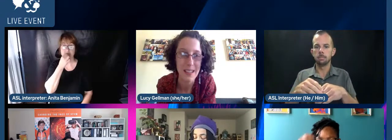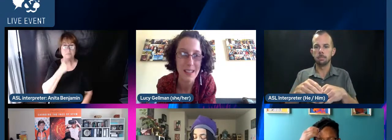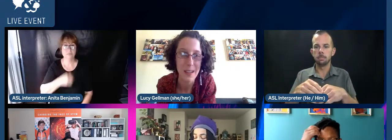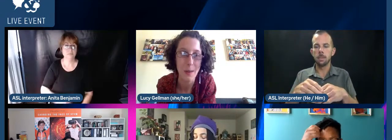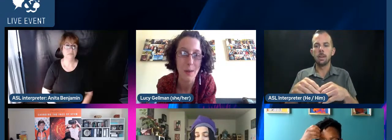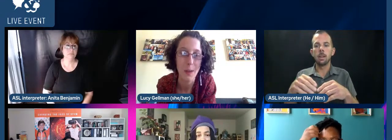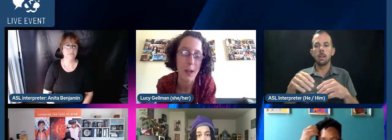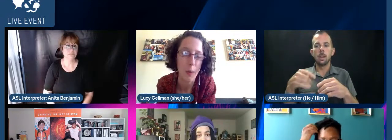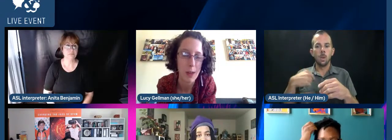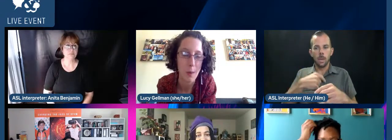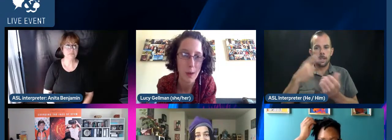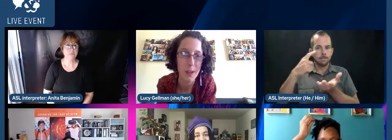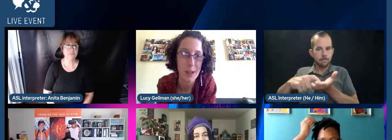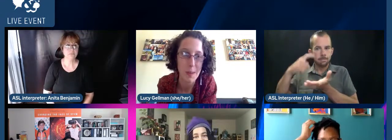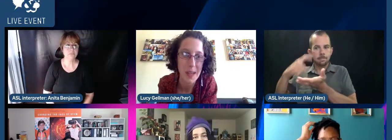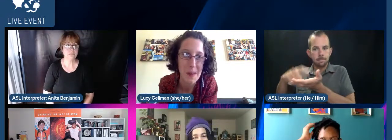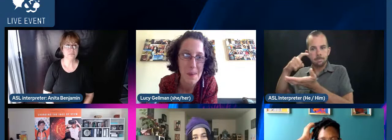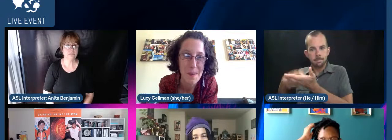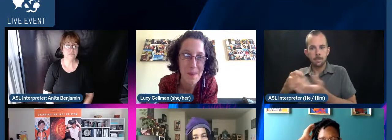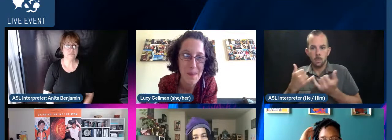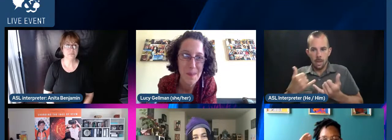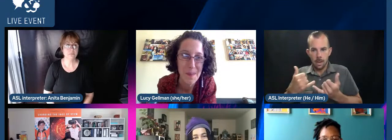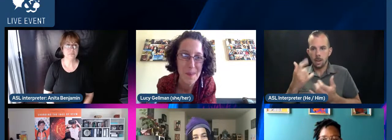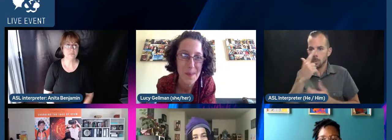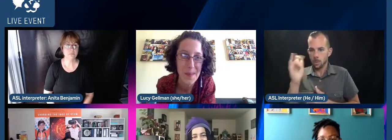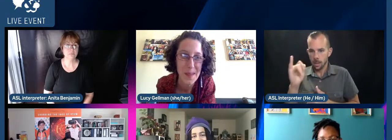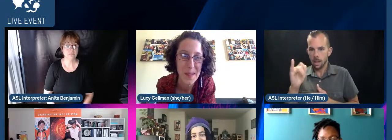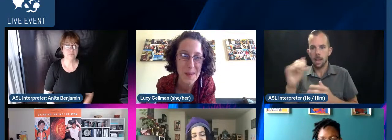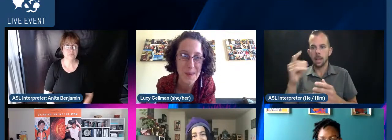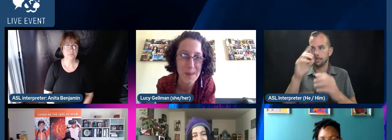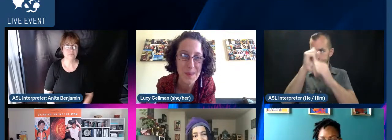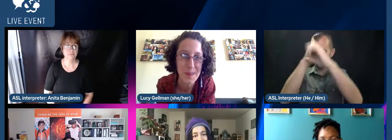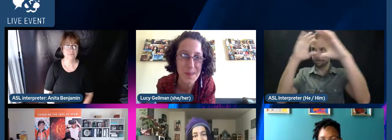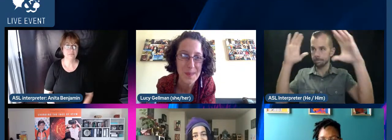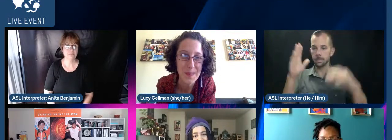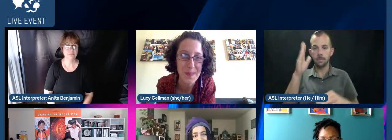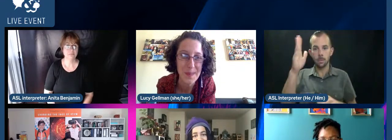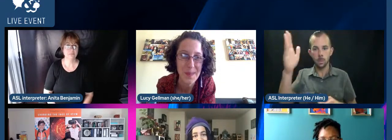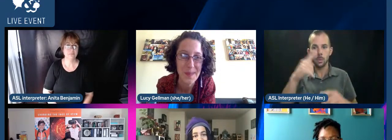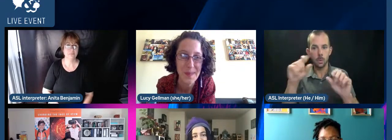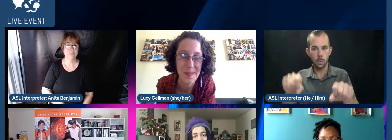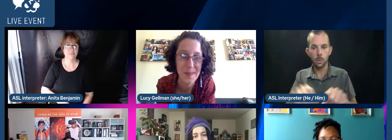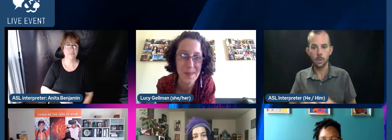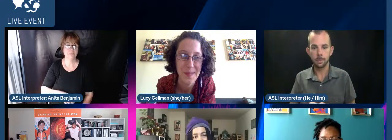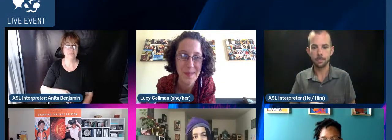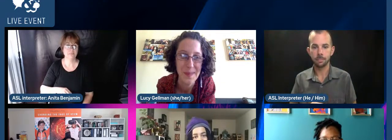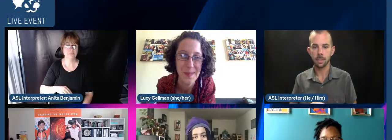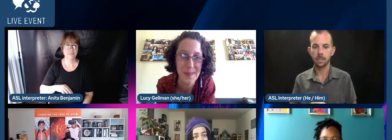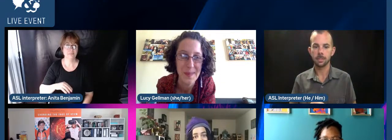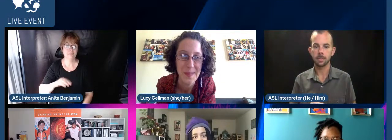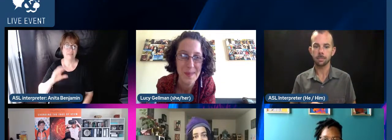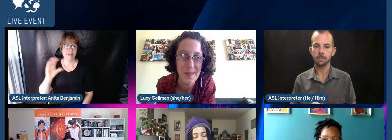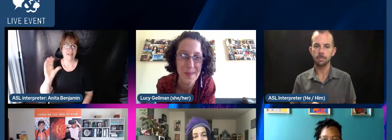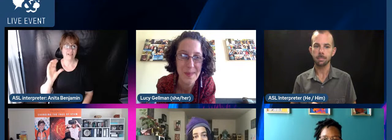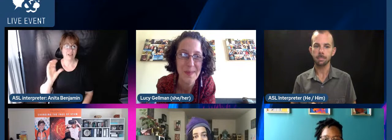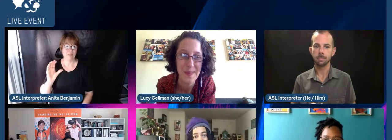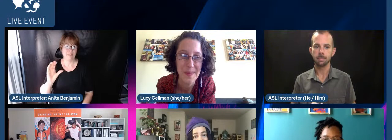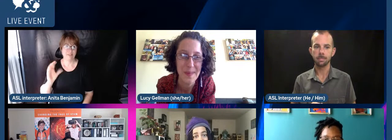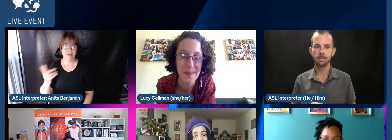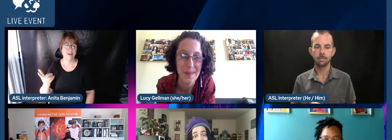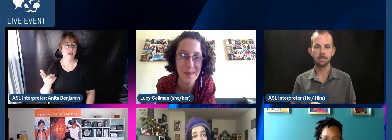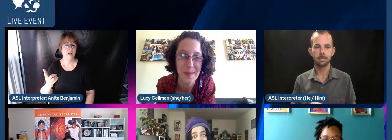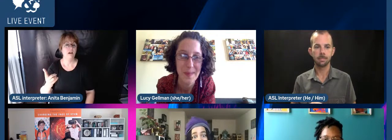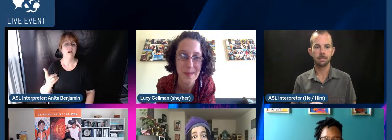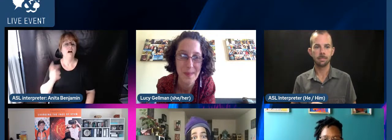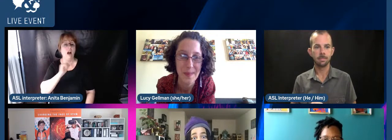and really, you know, look at what the world could be. I love an invitation to set a baseline before